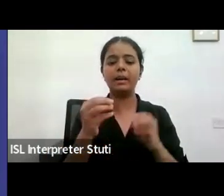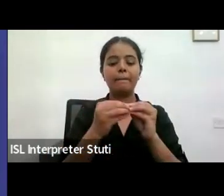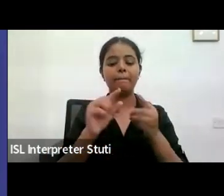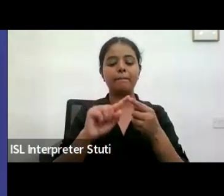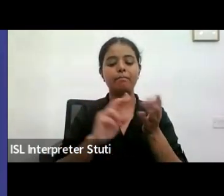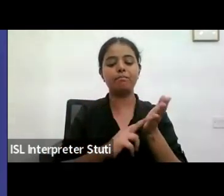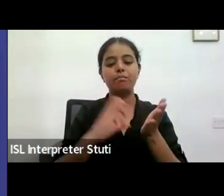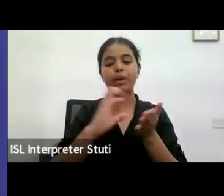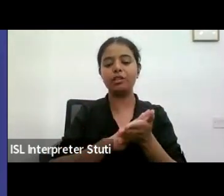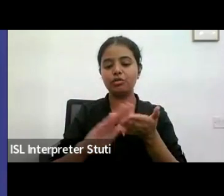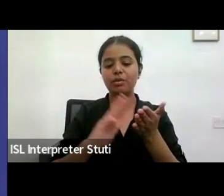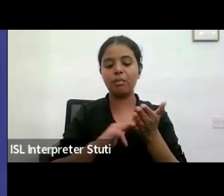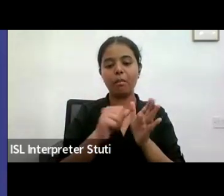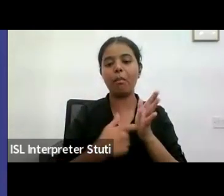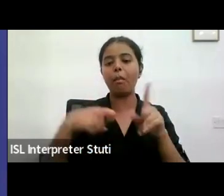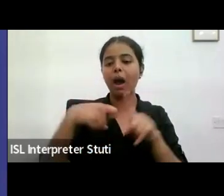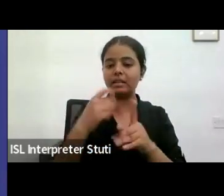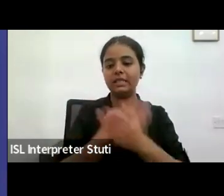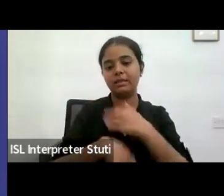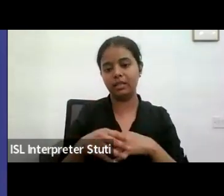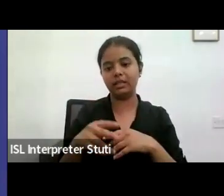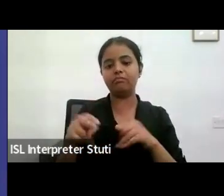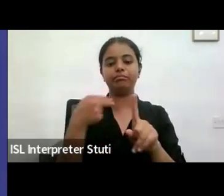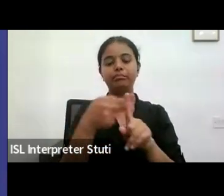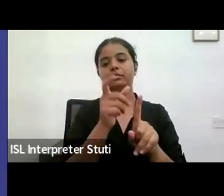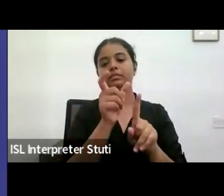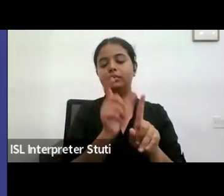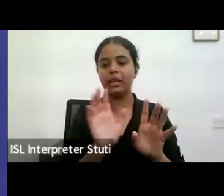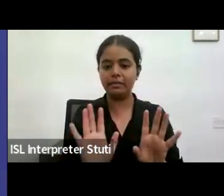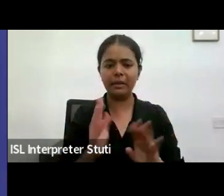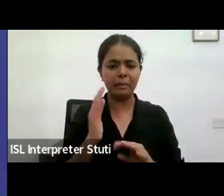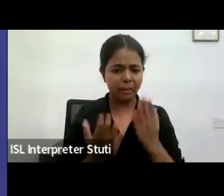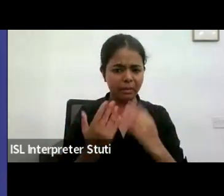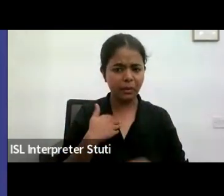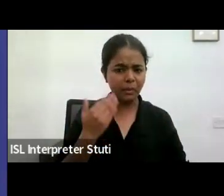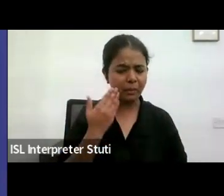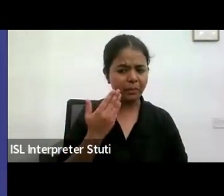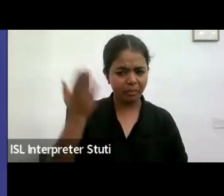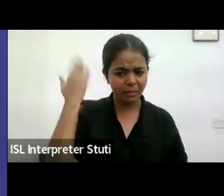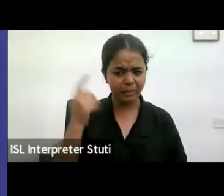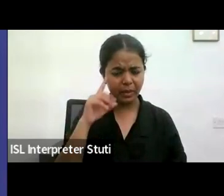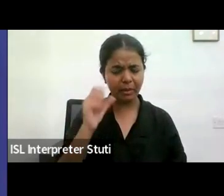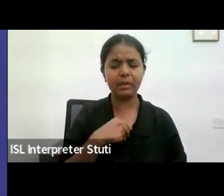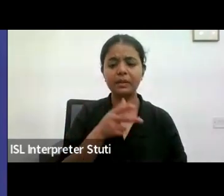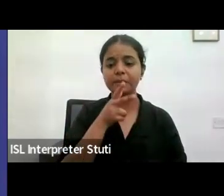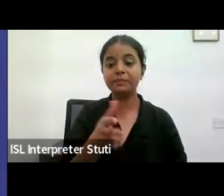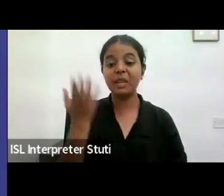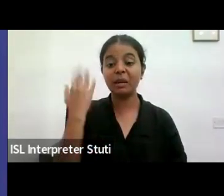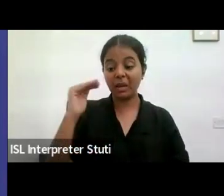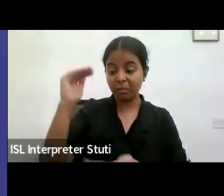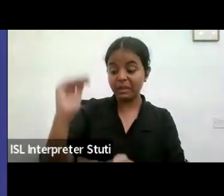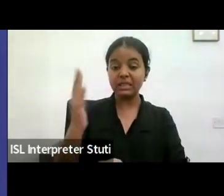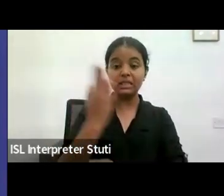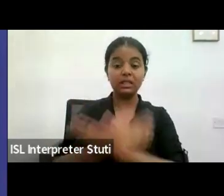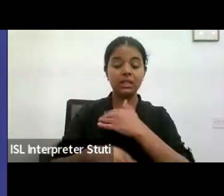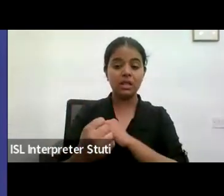as persons with high support needs. Now, earlier, if you remember, I talked about children being seen as severely